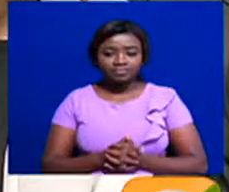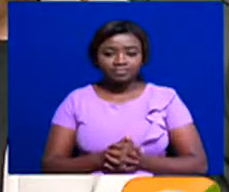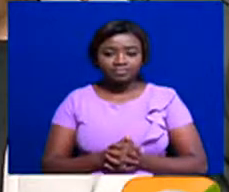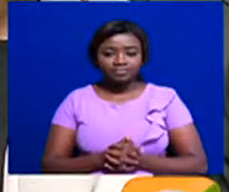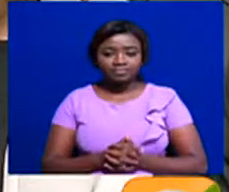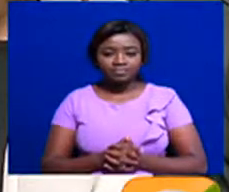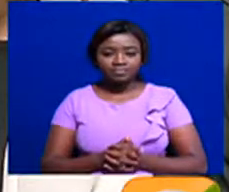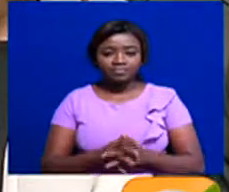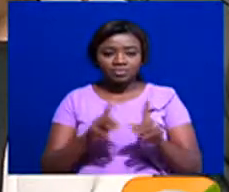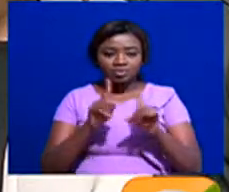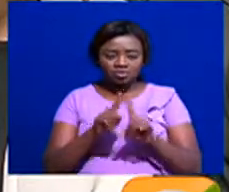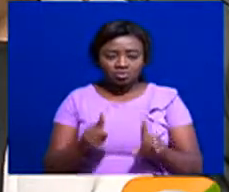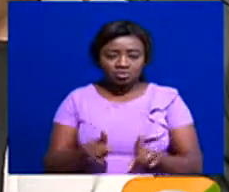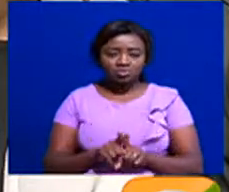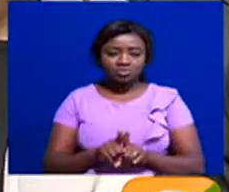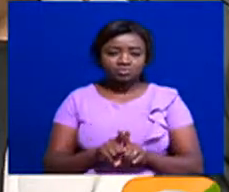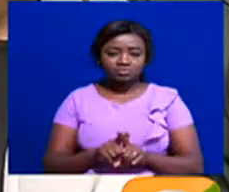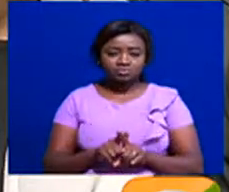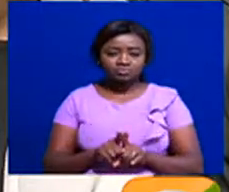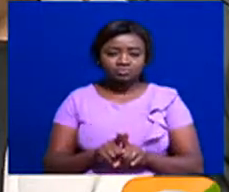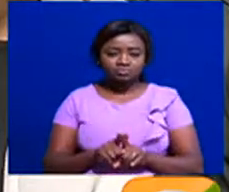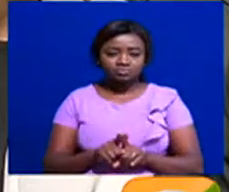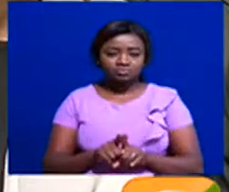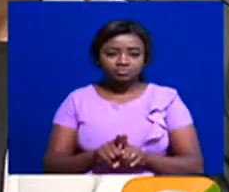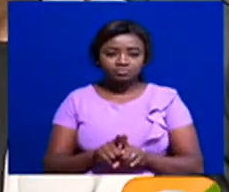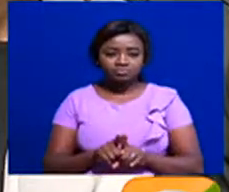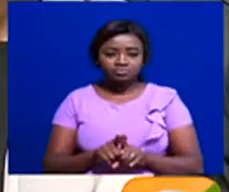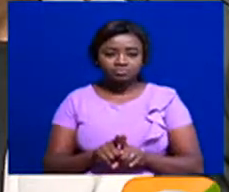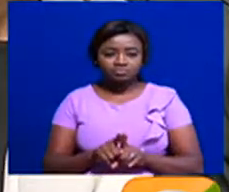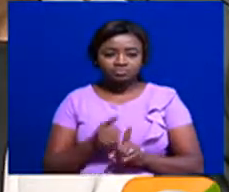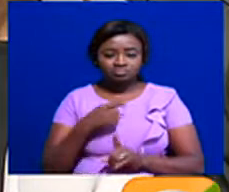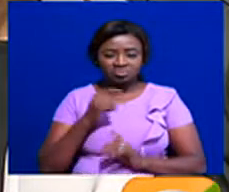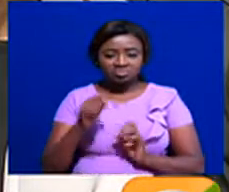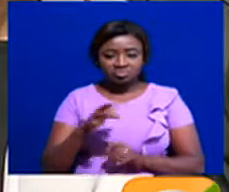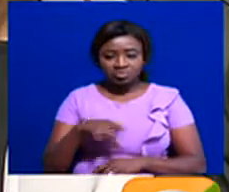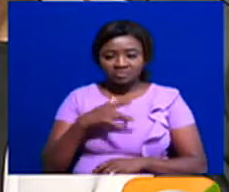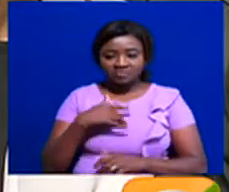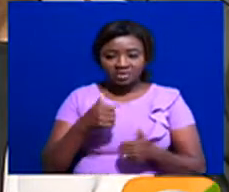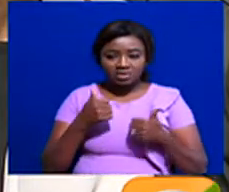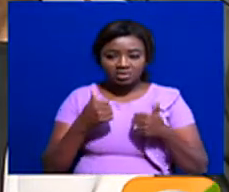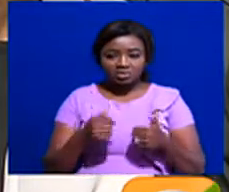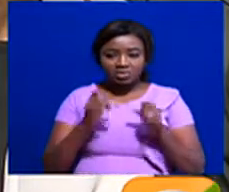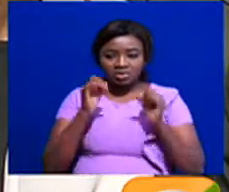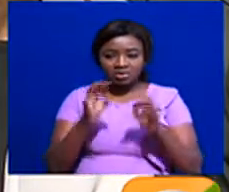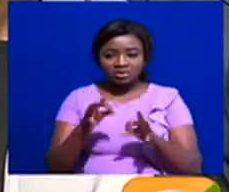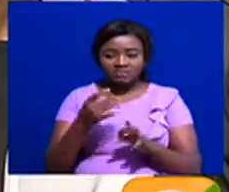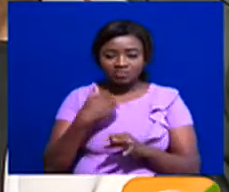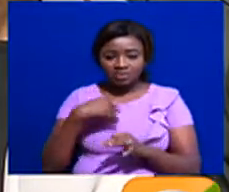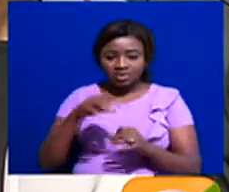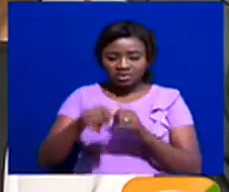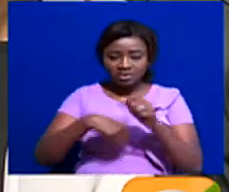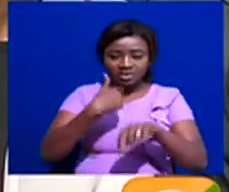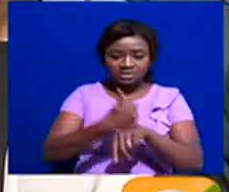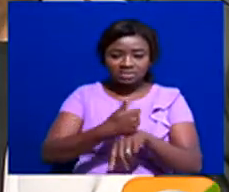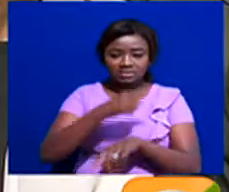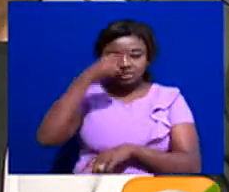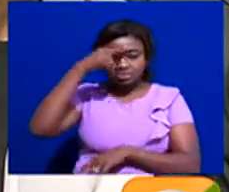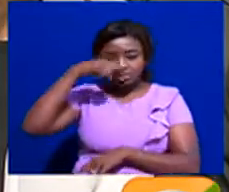would be, I would feel very happy if while we are putting the policies in order to